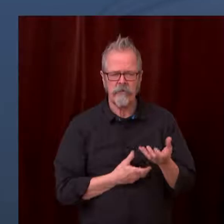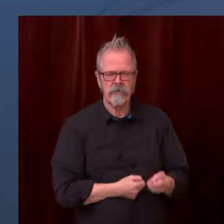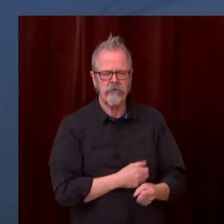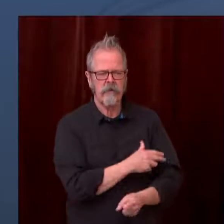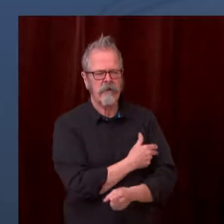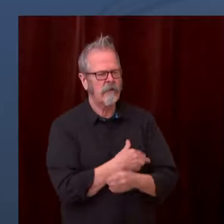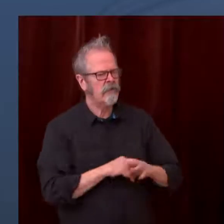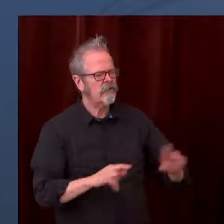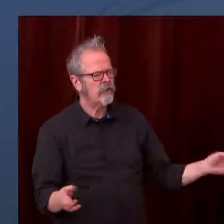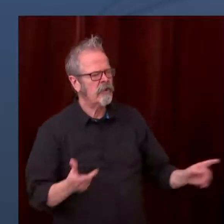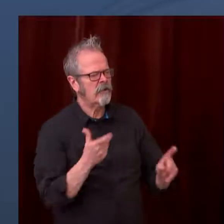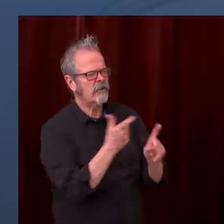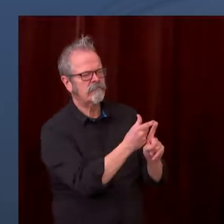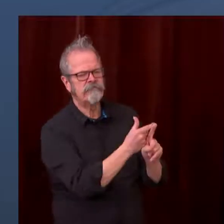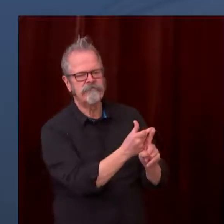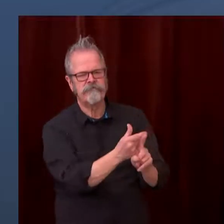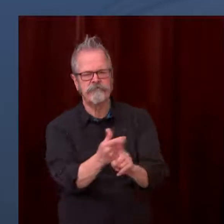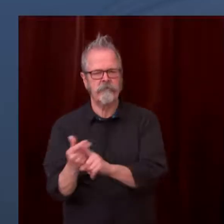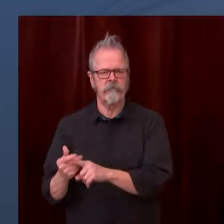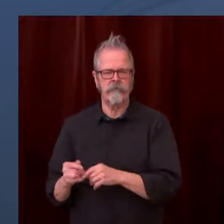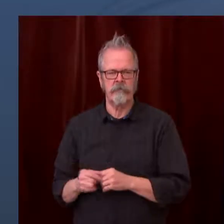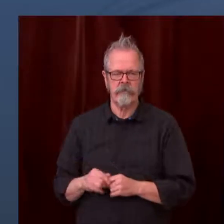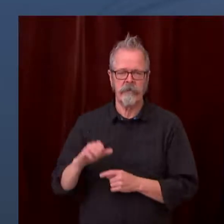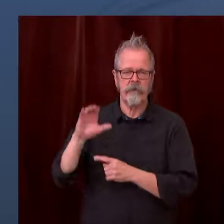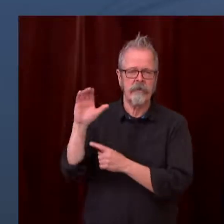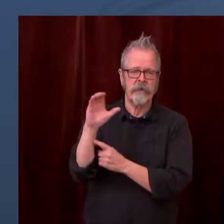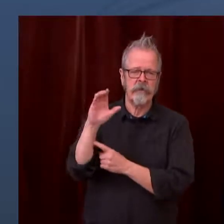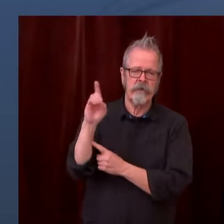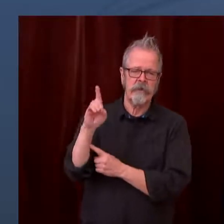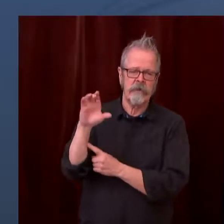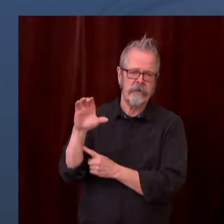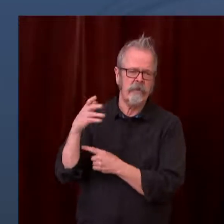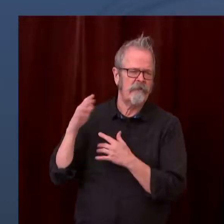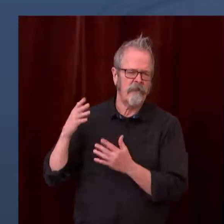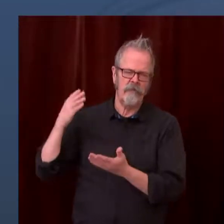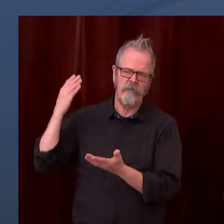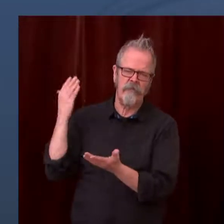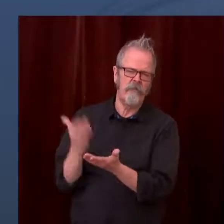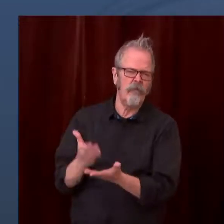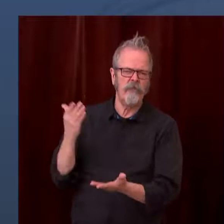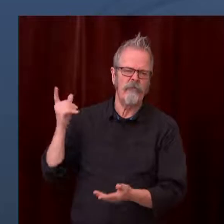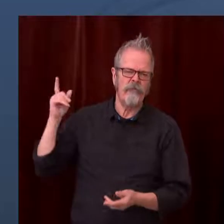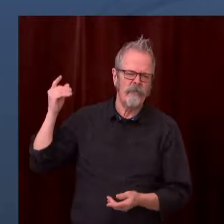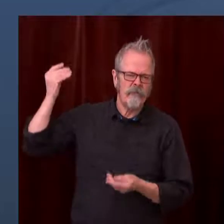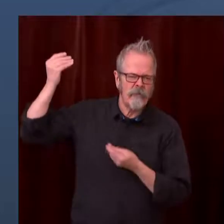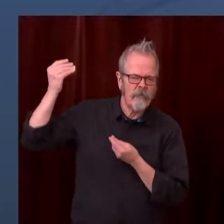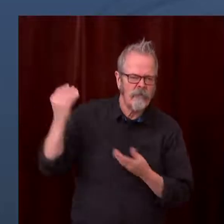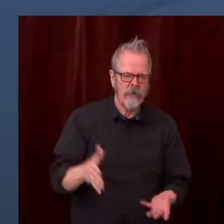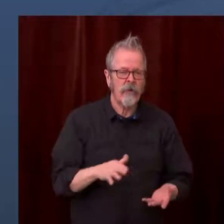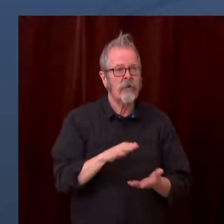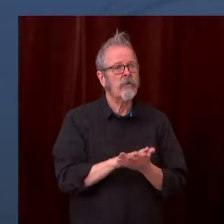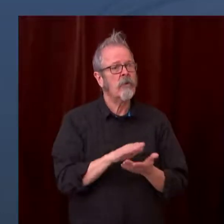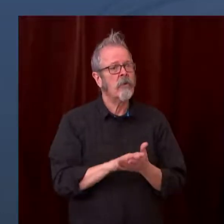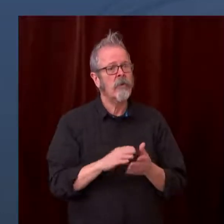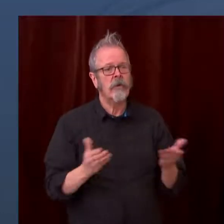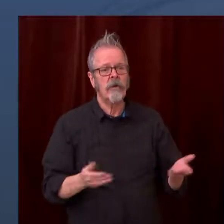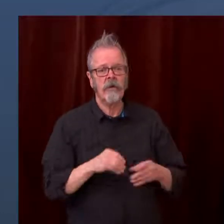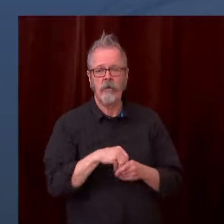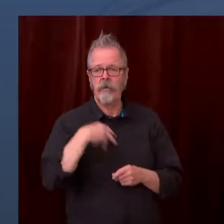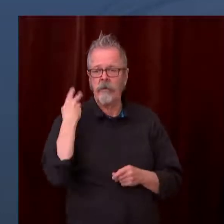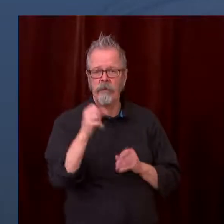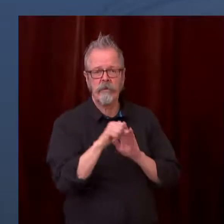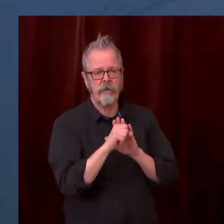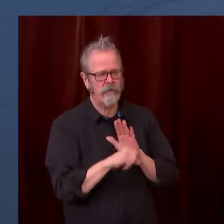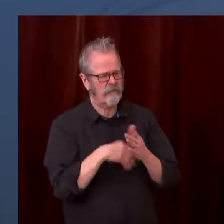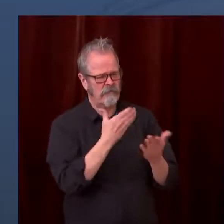experience has shown, we have a way to do this safely already. So I'm hopeful that people will continue to work together, be